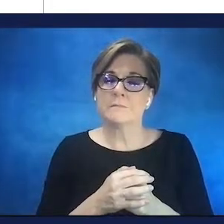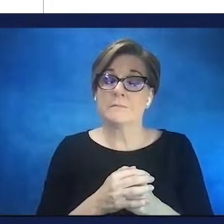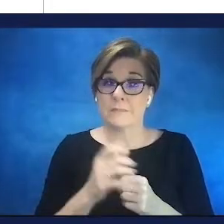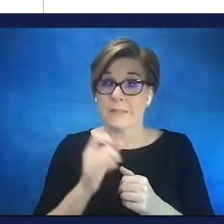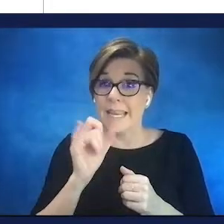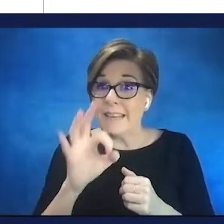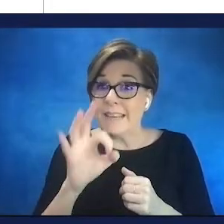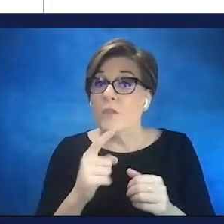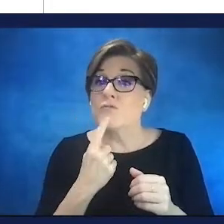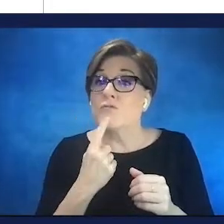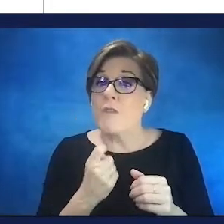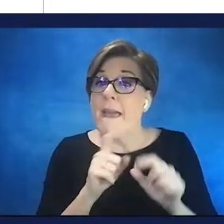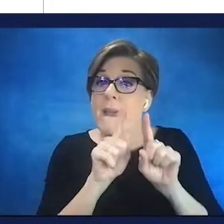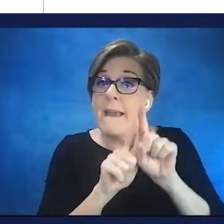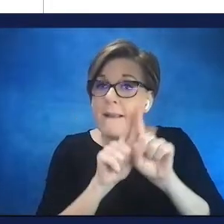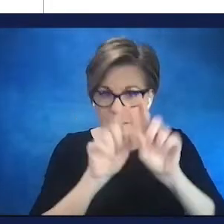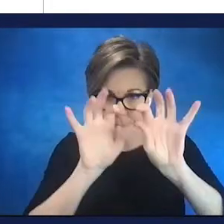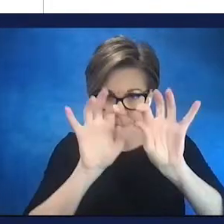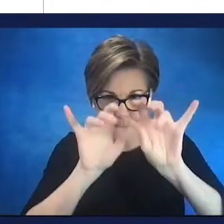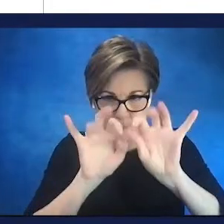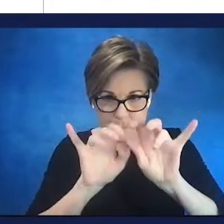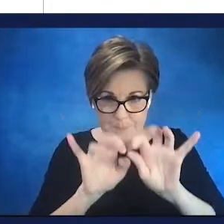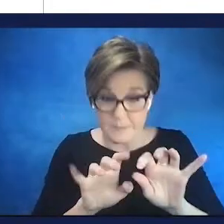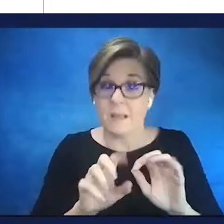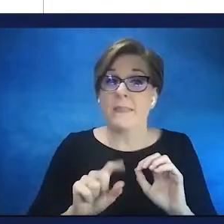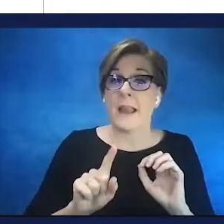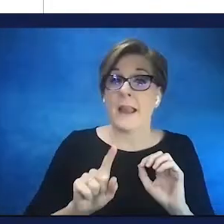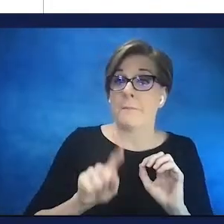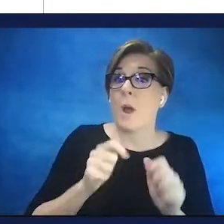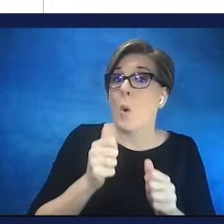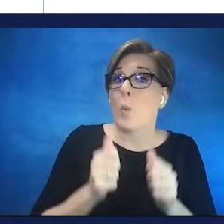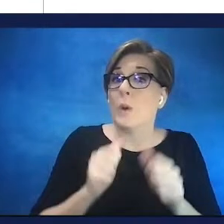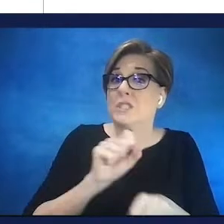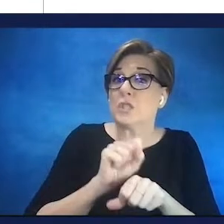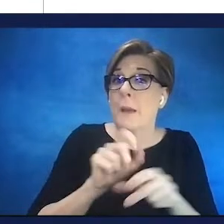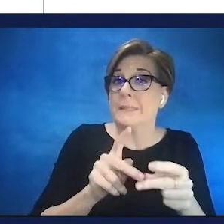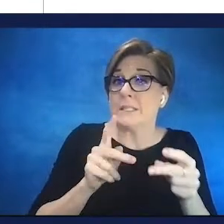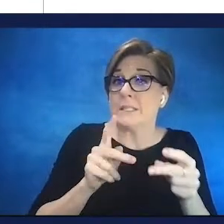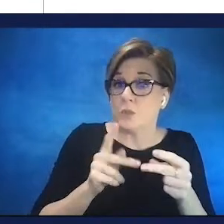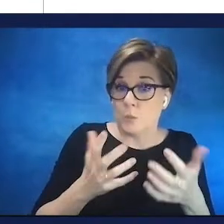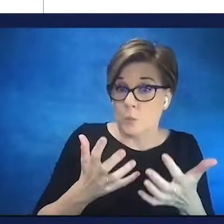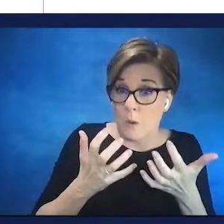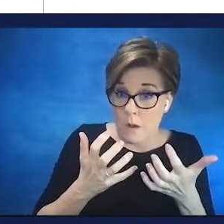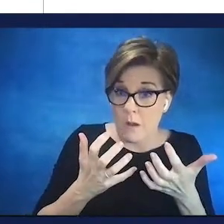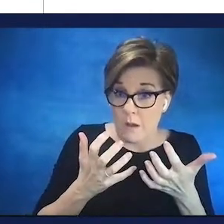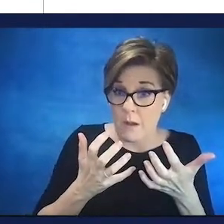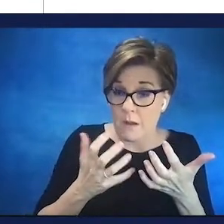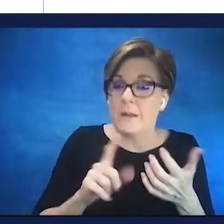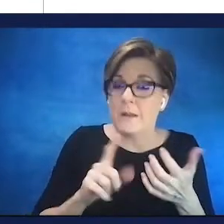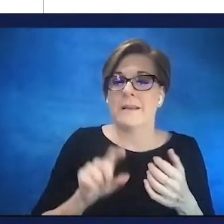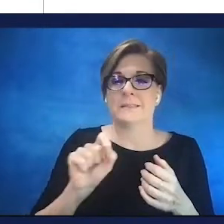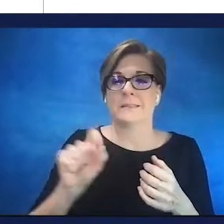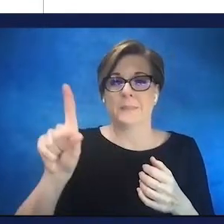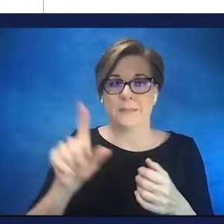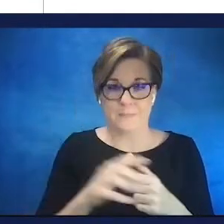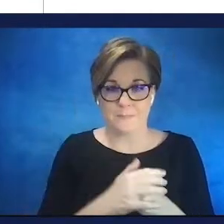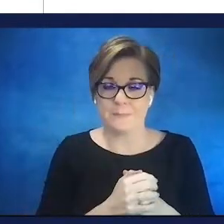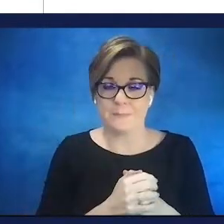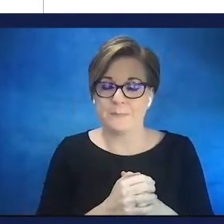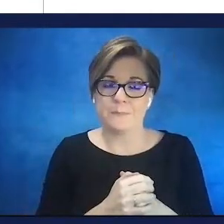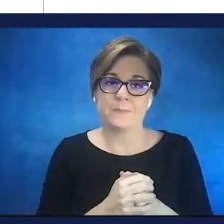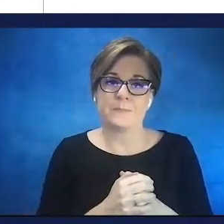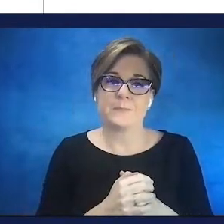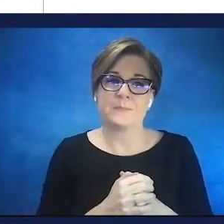Please enter all the information, then click on the position you're interested in and click